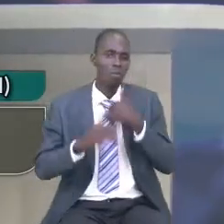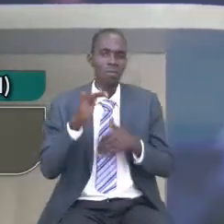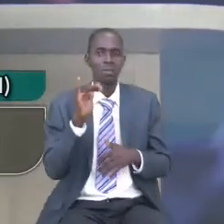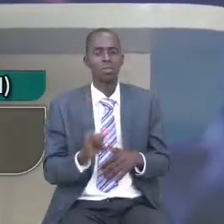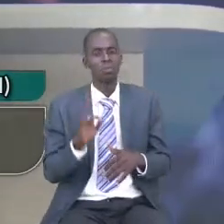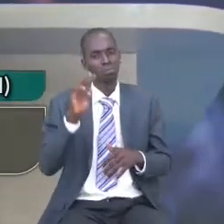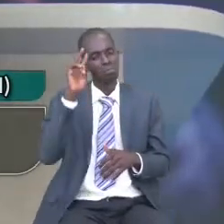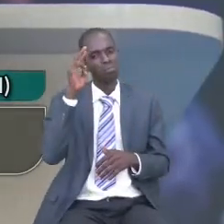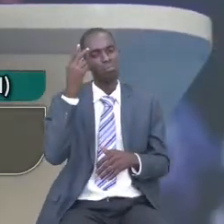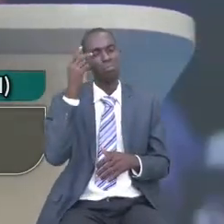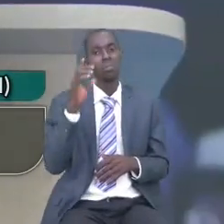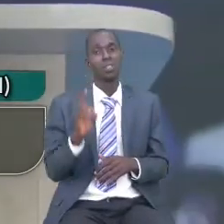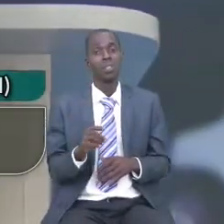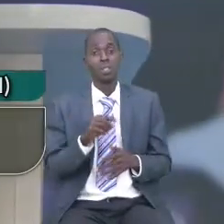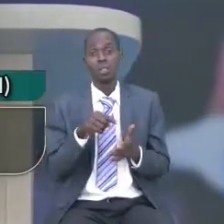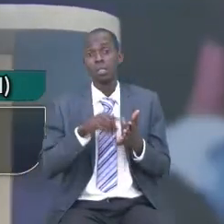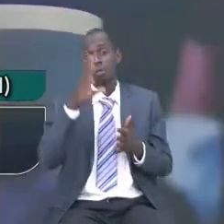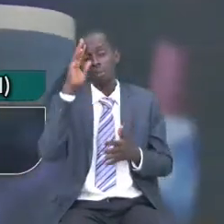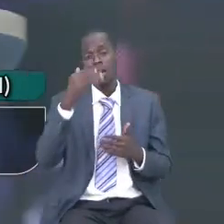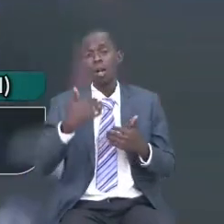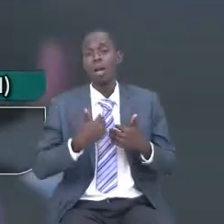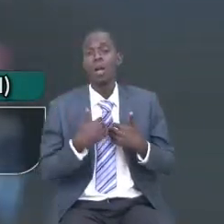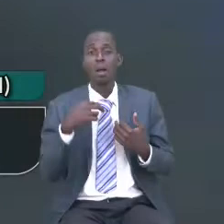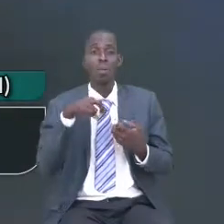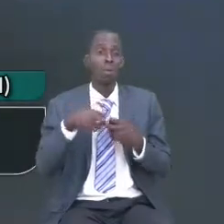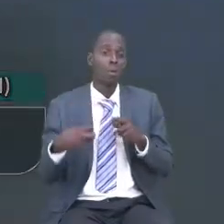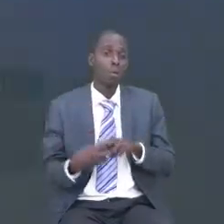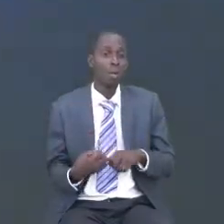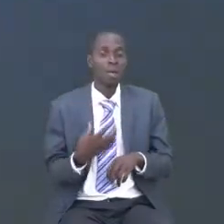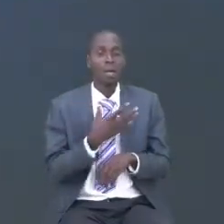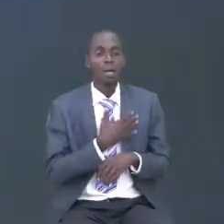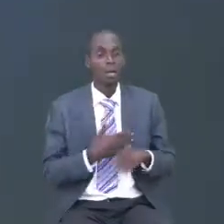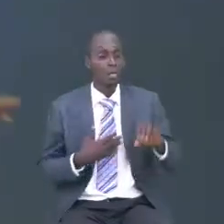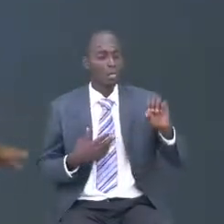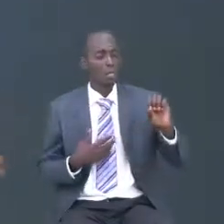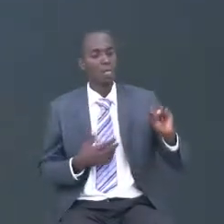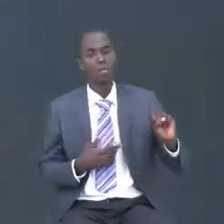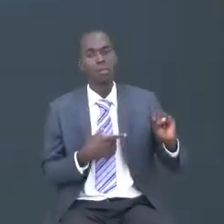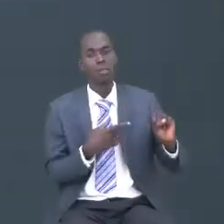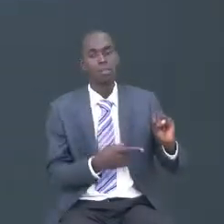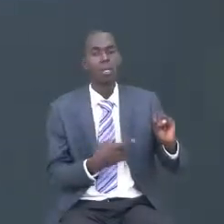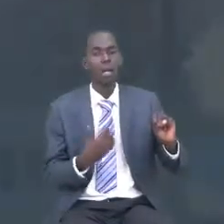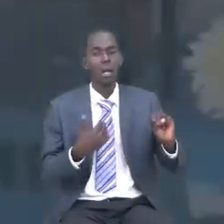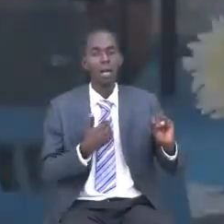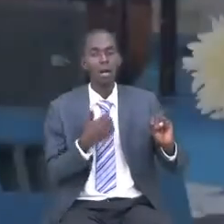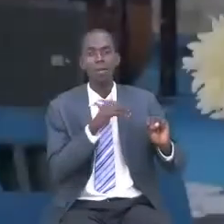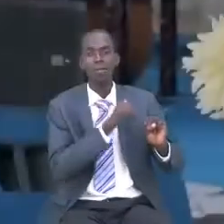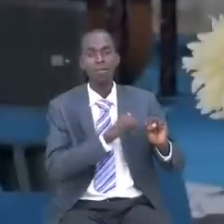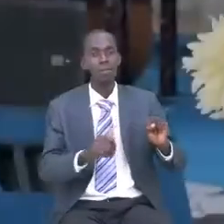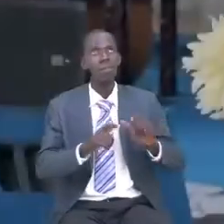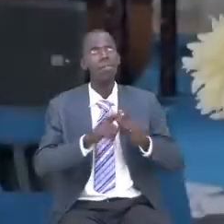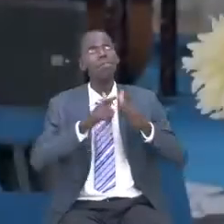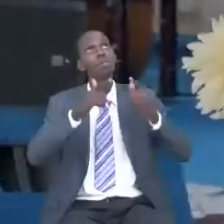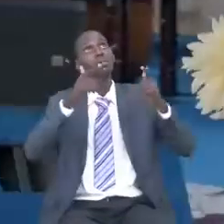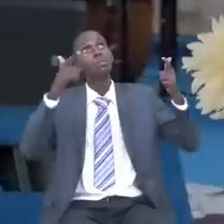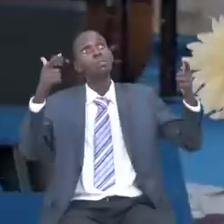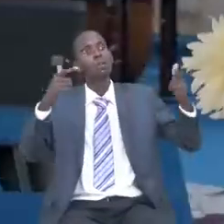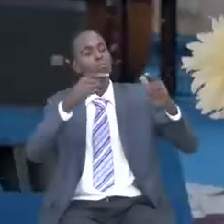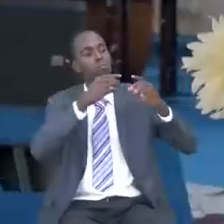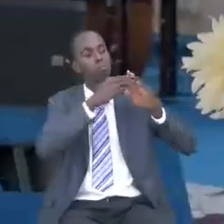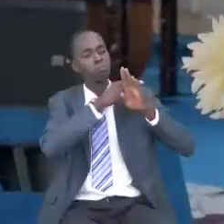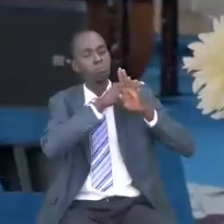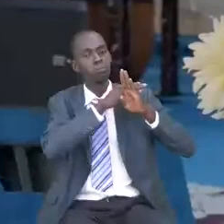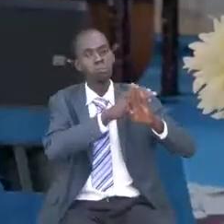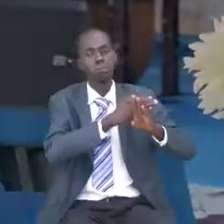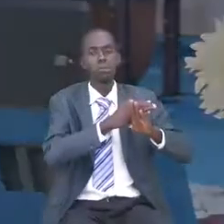man had problem. And then S, a stumbling block, a great stumbling block.